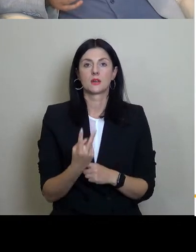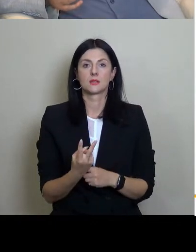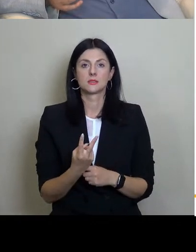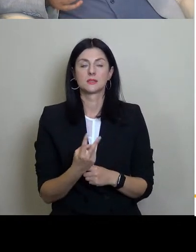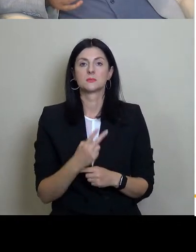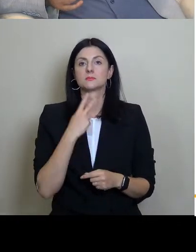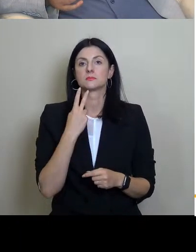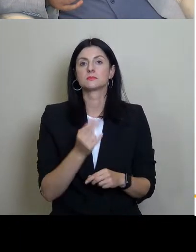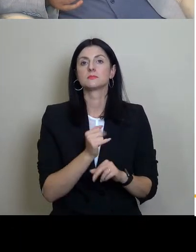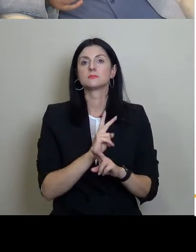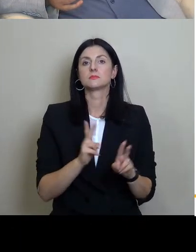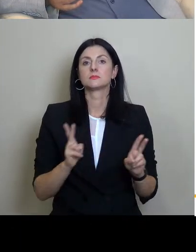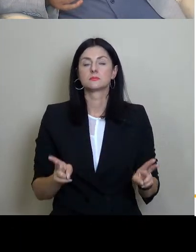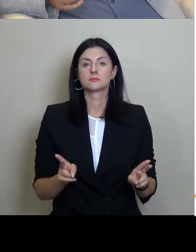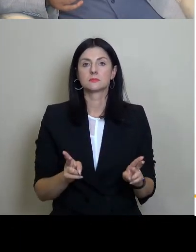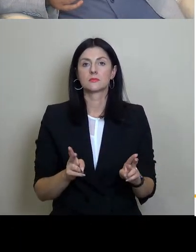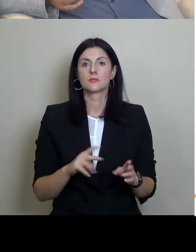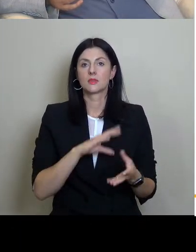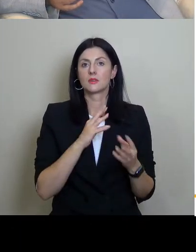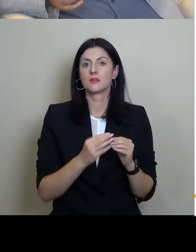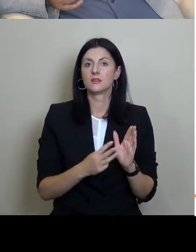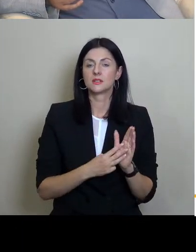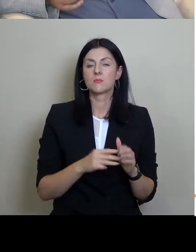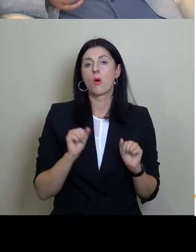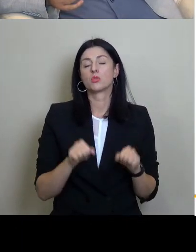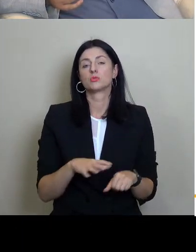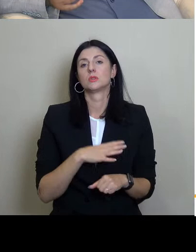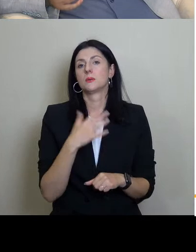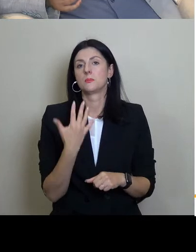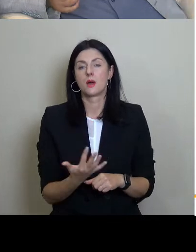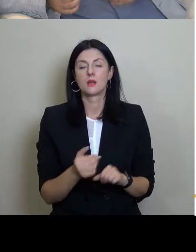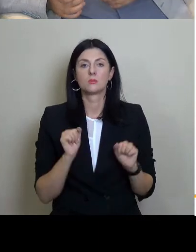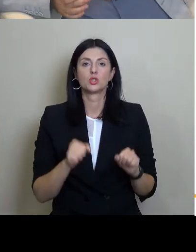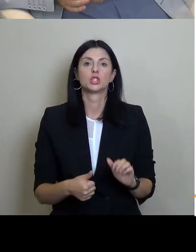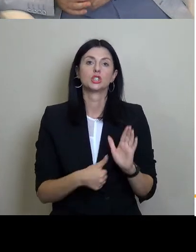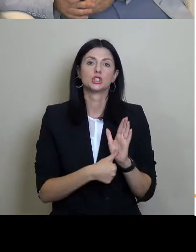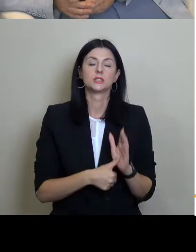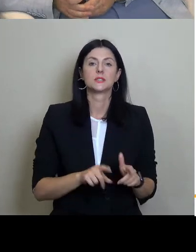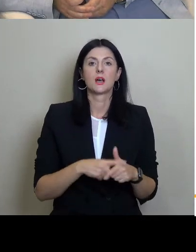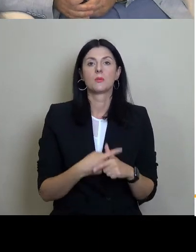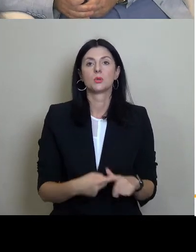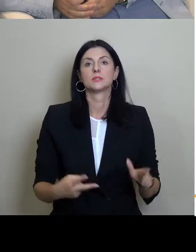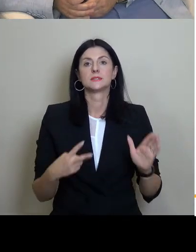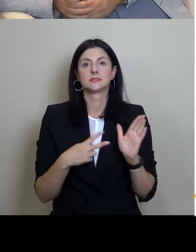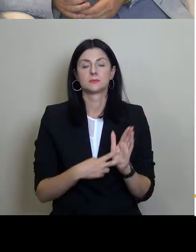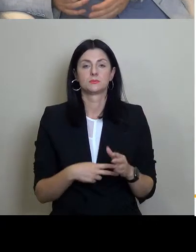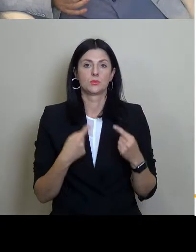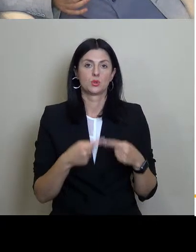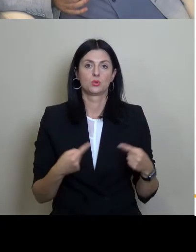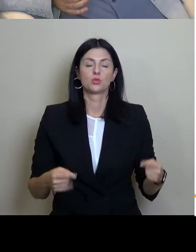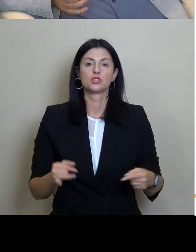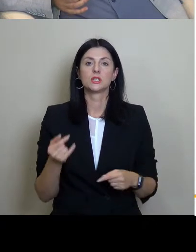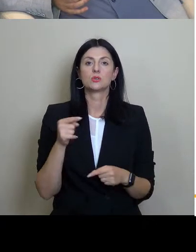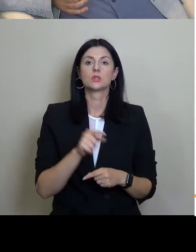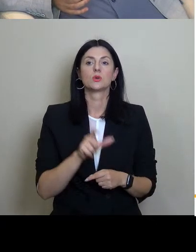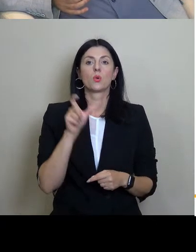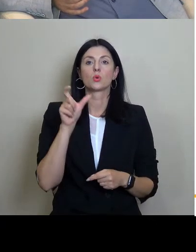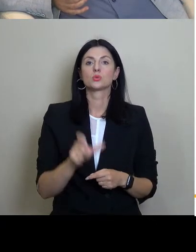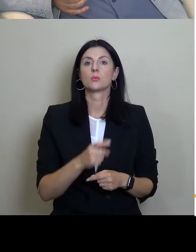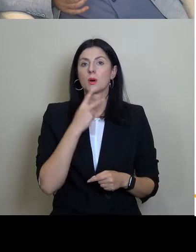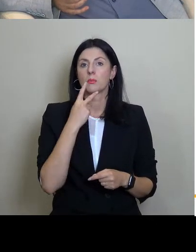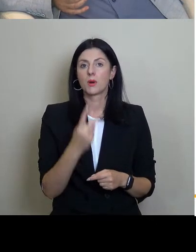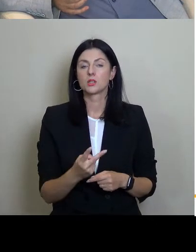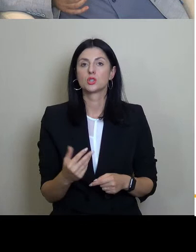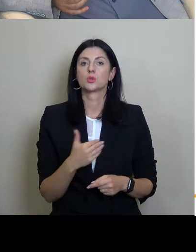to 12. All of them have 8, but you could have 5, 7, and then the person